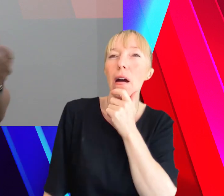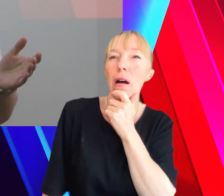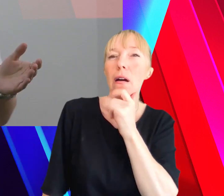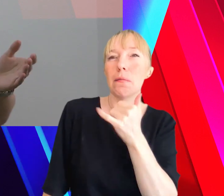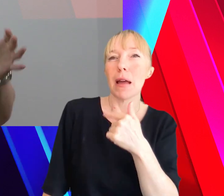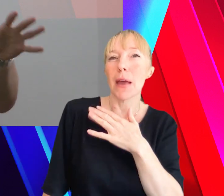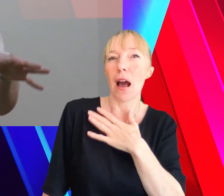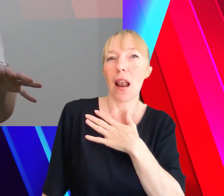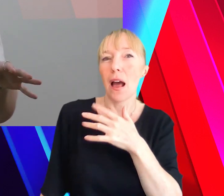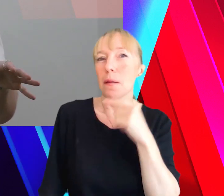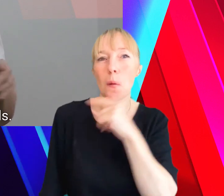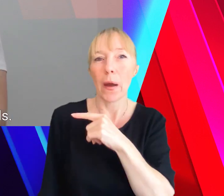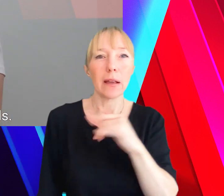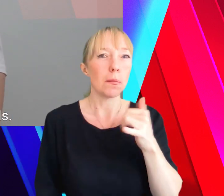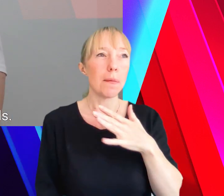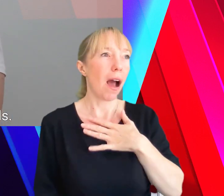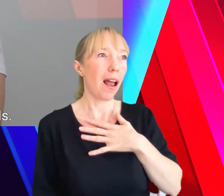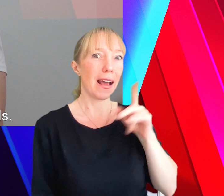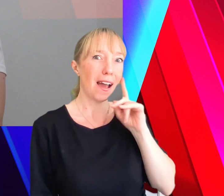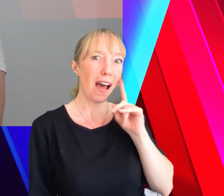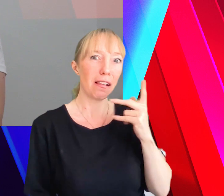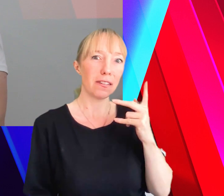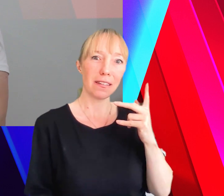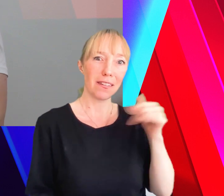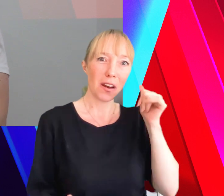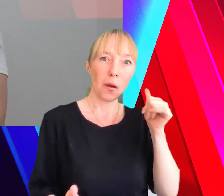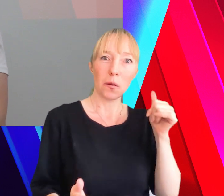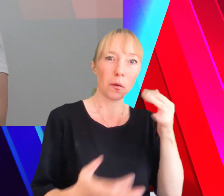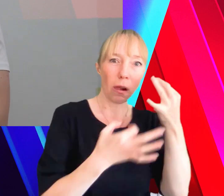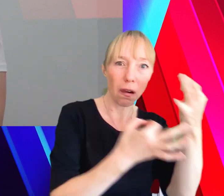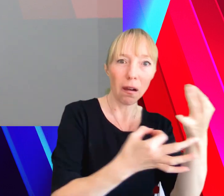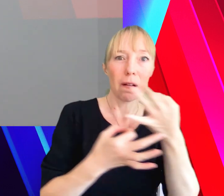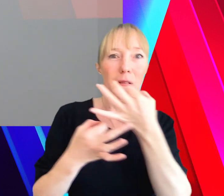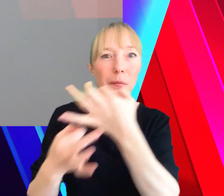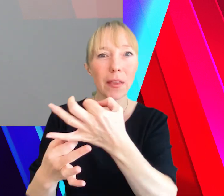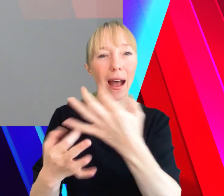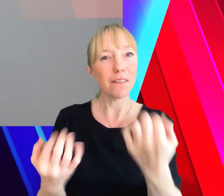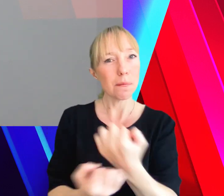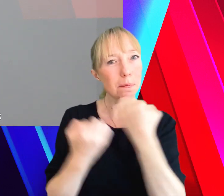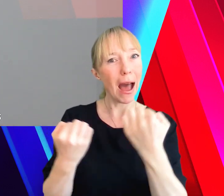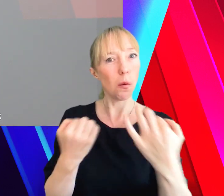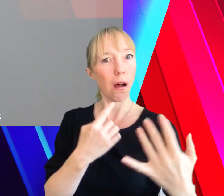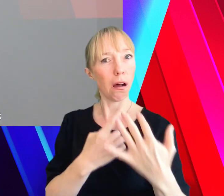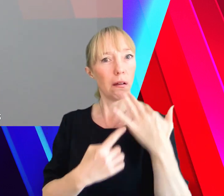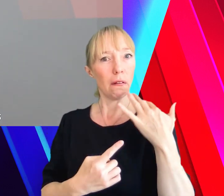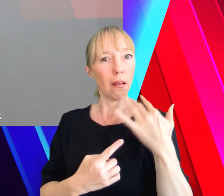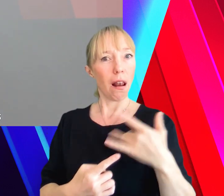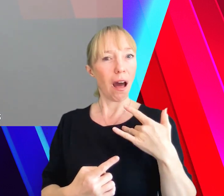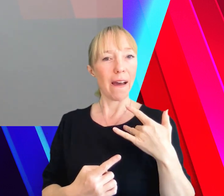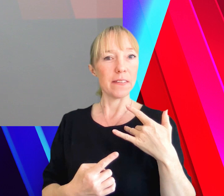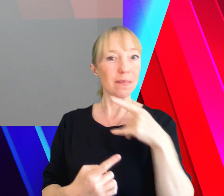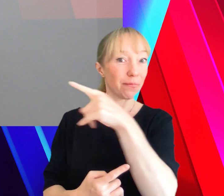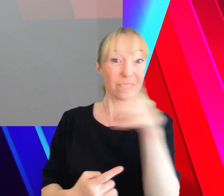like, actually, maybe I like boys, or maybe this made me think I like girls, or maybe I like whatever it is. So it's they have this power over